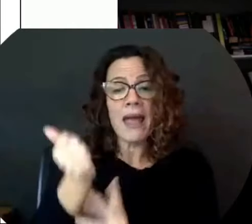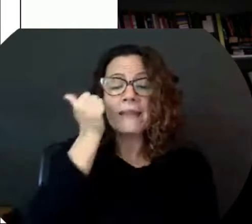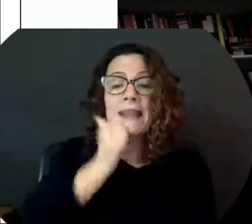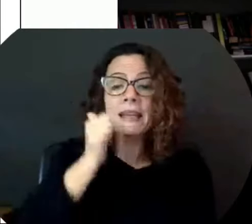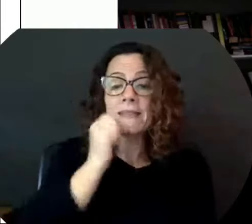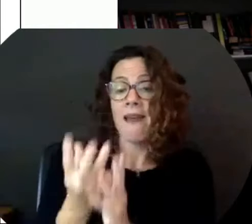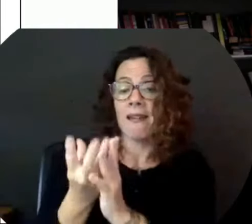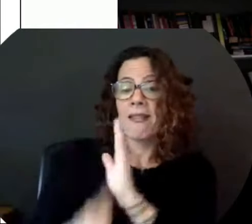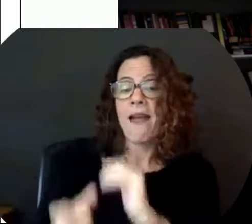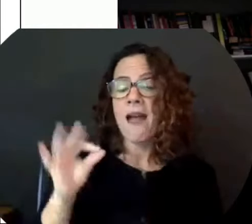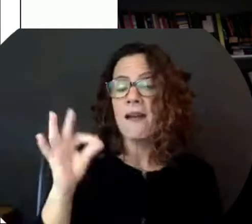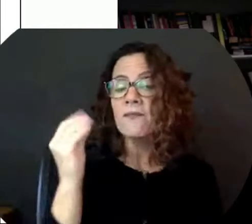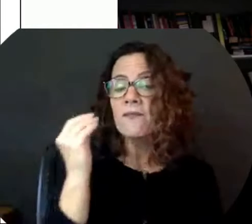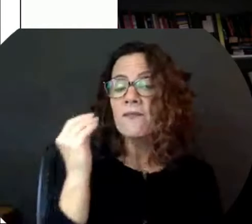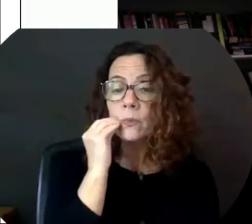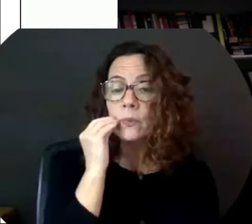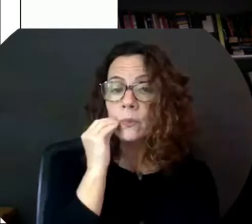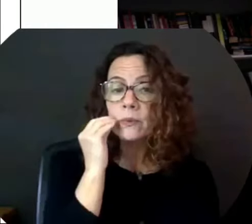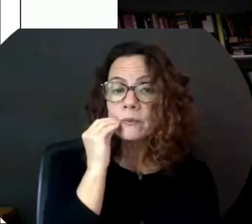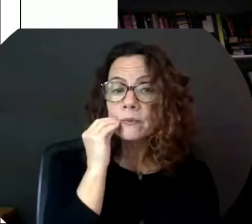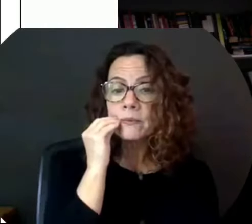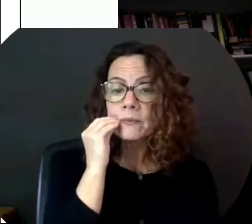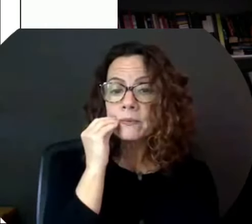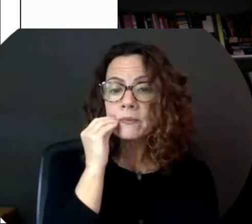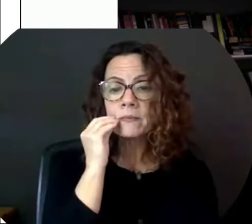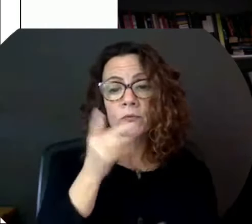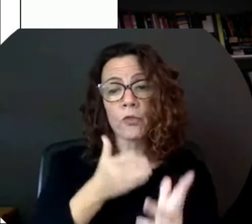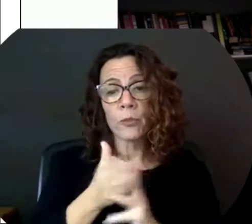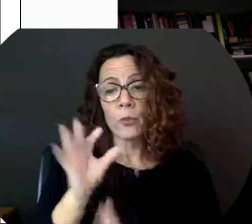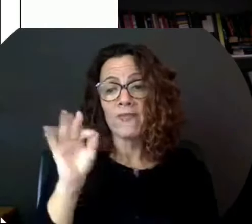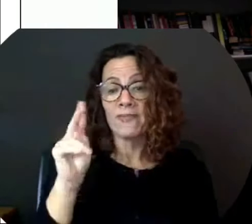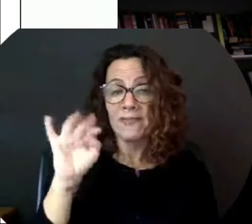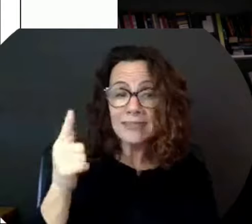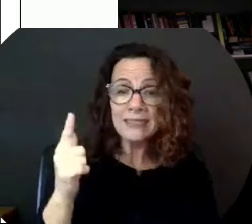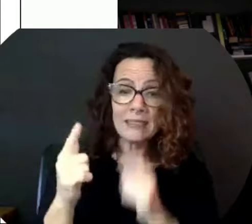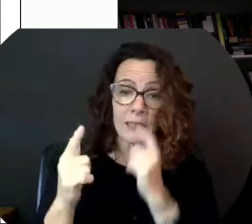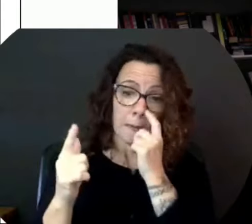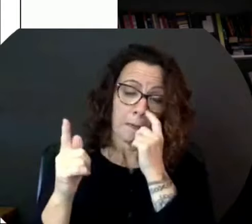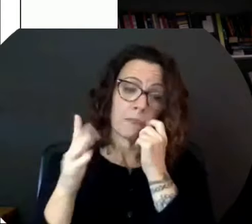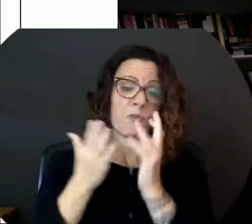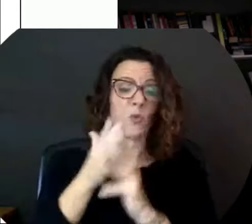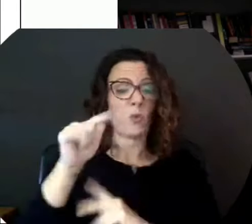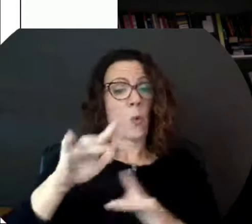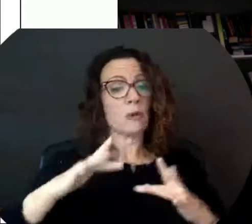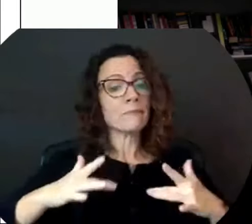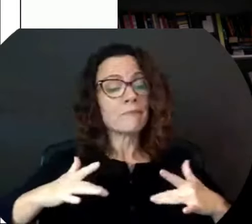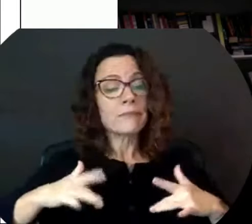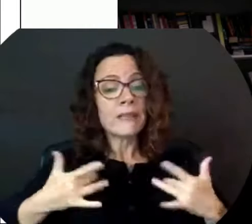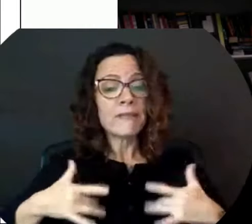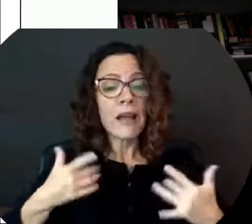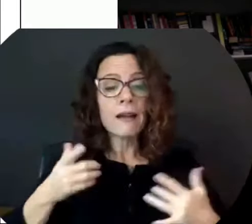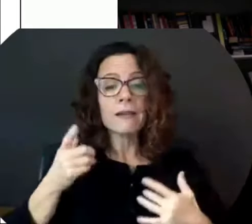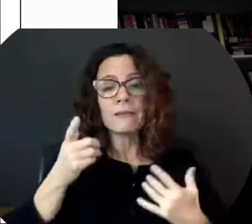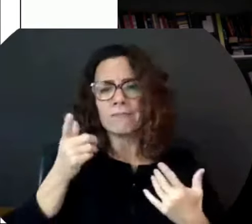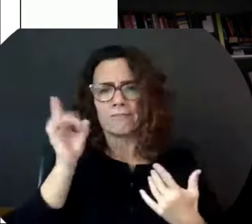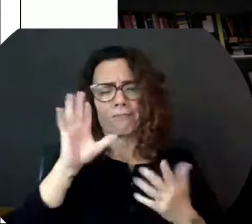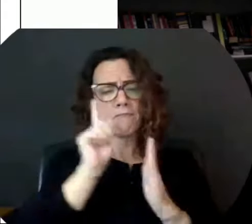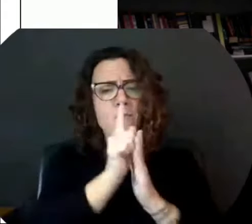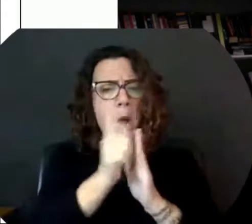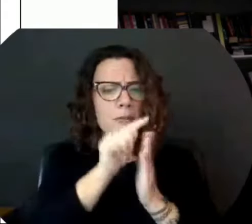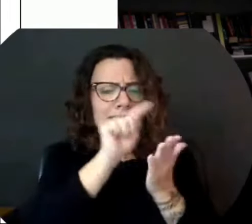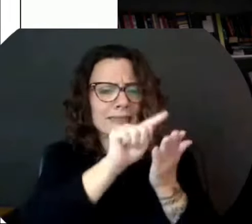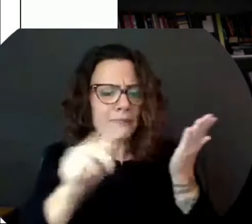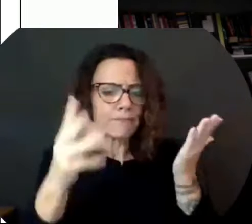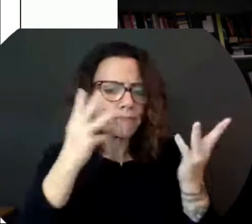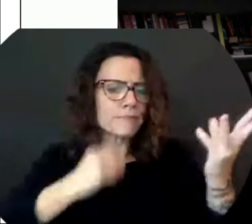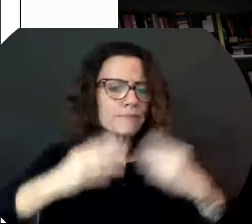through feasting, right? Through these kinds of eventful moments where, and that really struck me with the comment that was